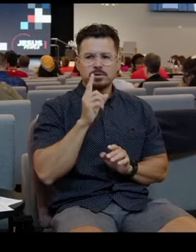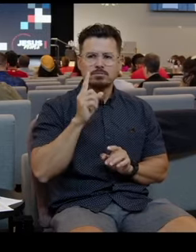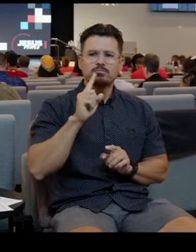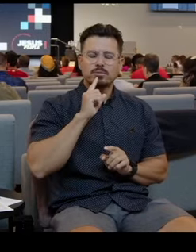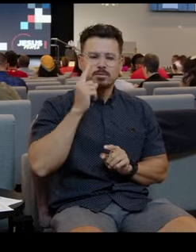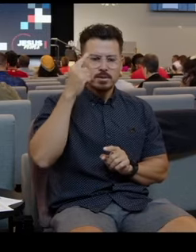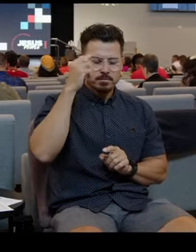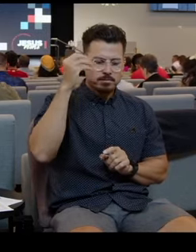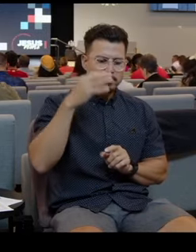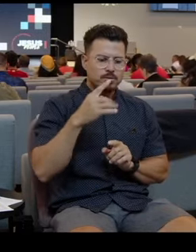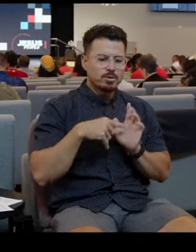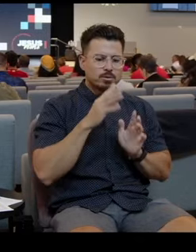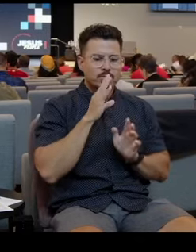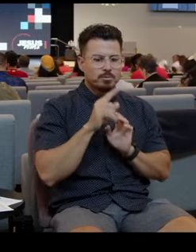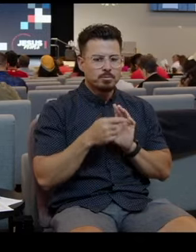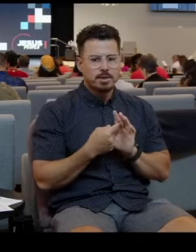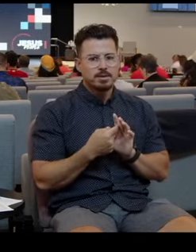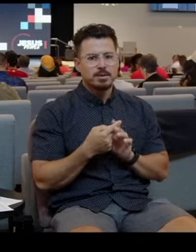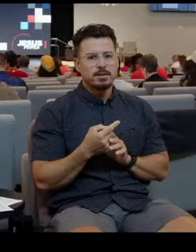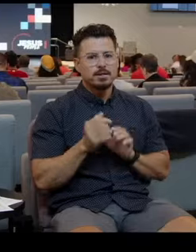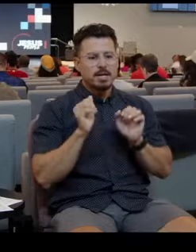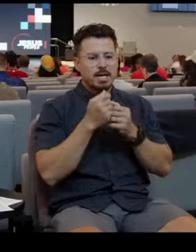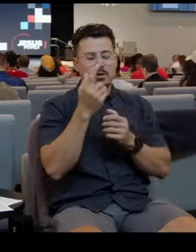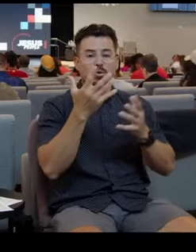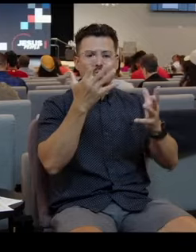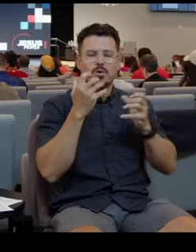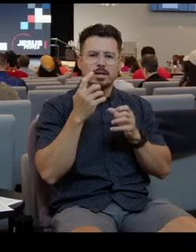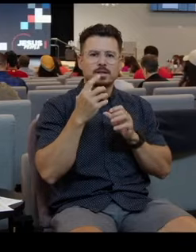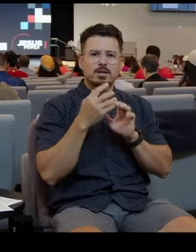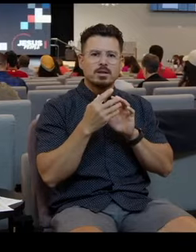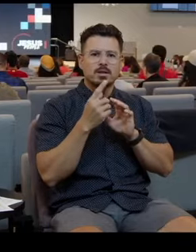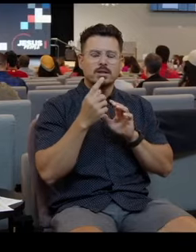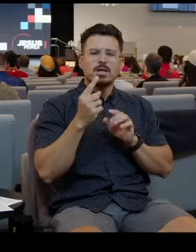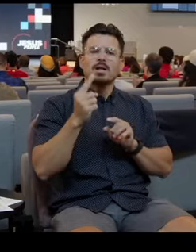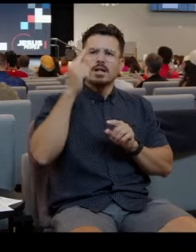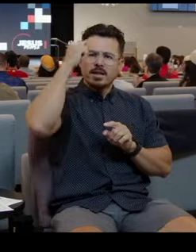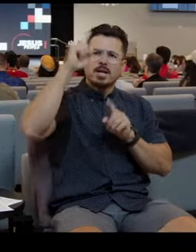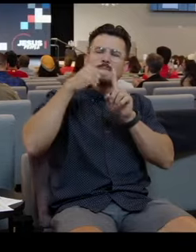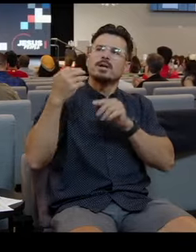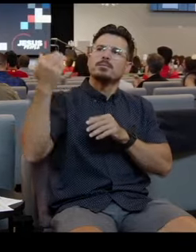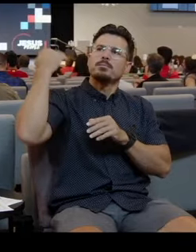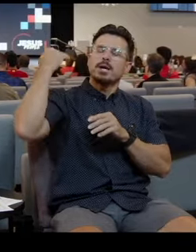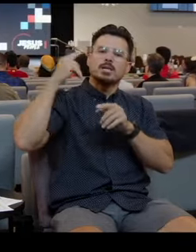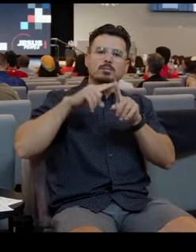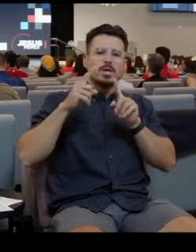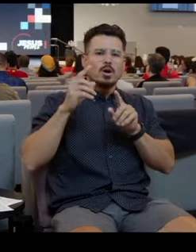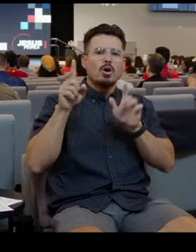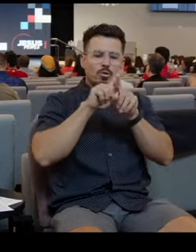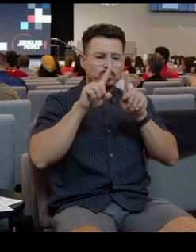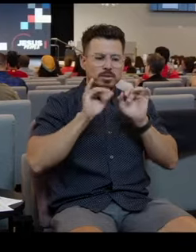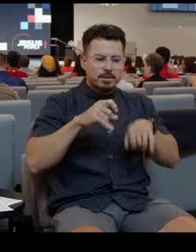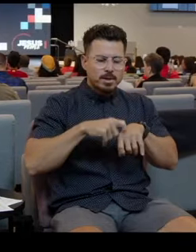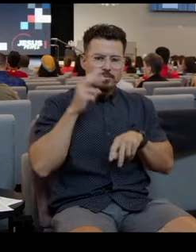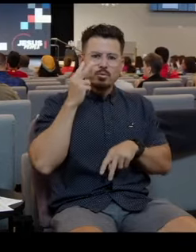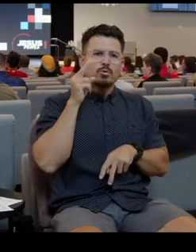statement about how you want to glean from the past, but you must also go forward.